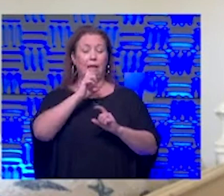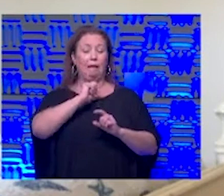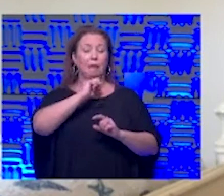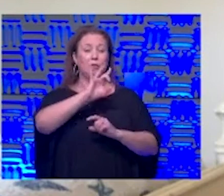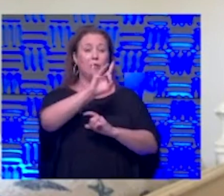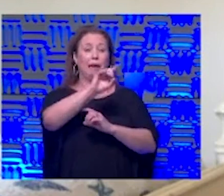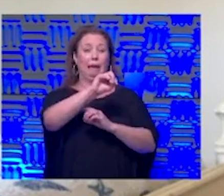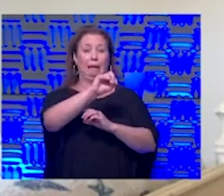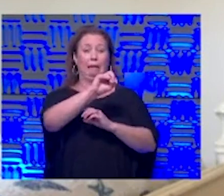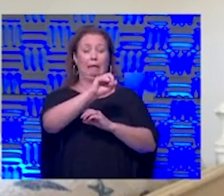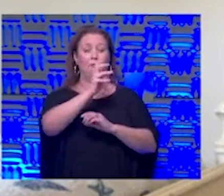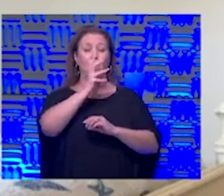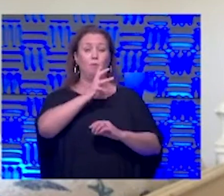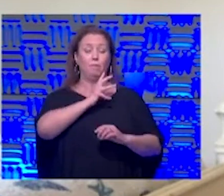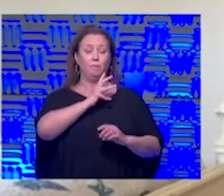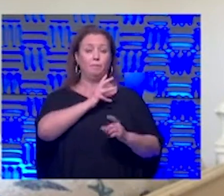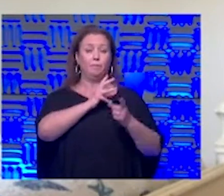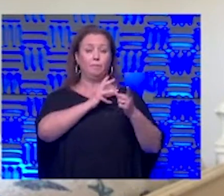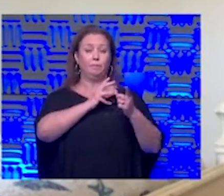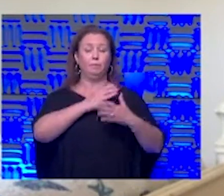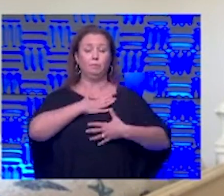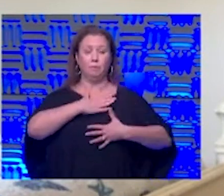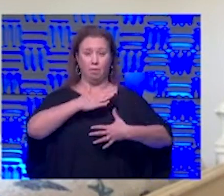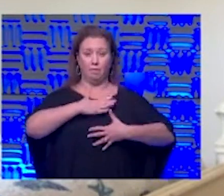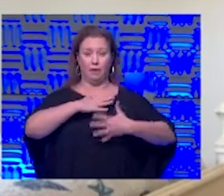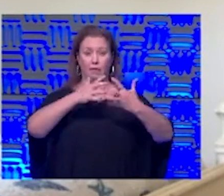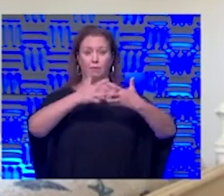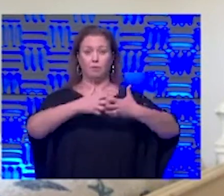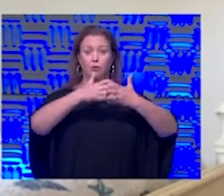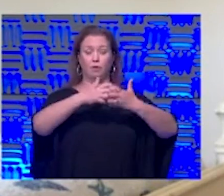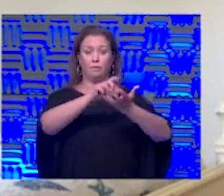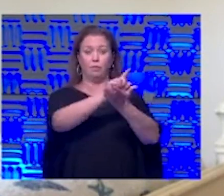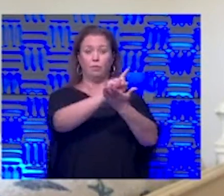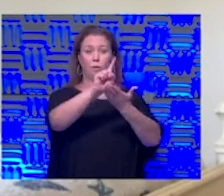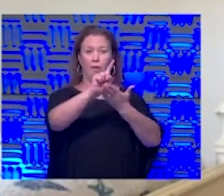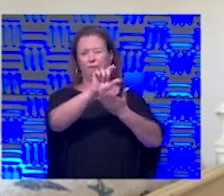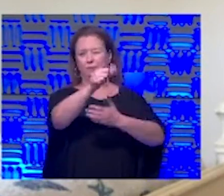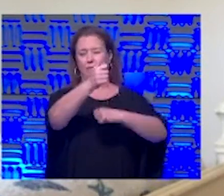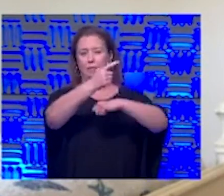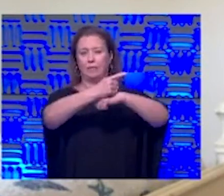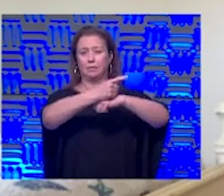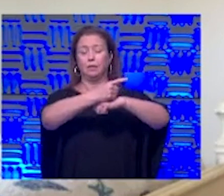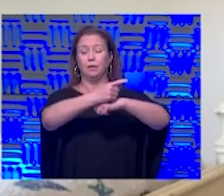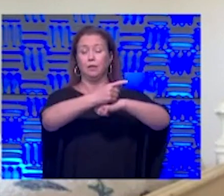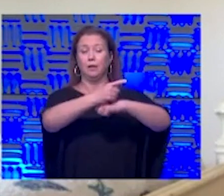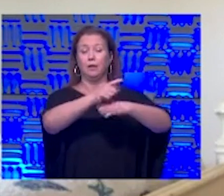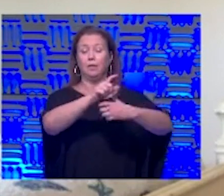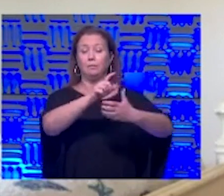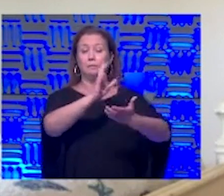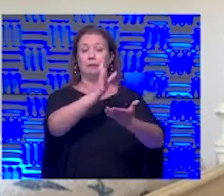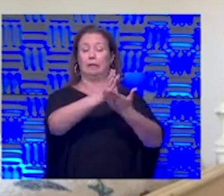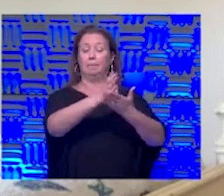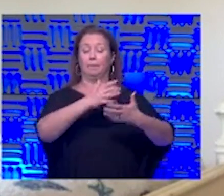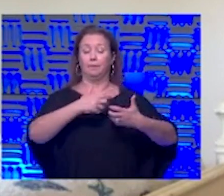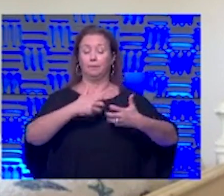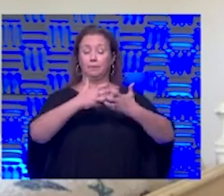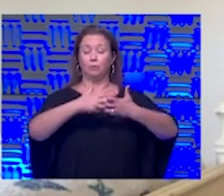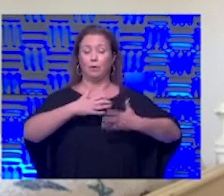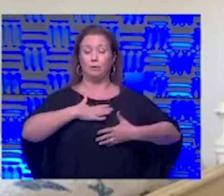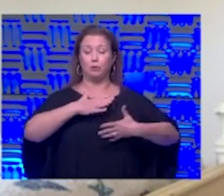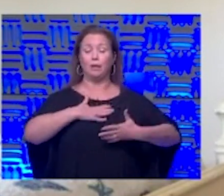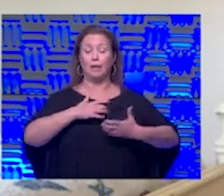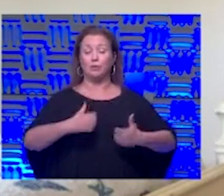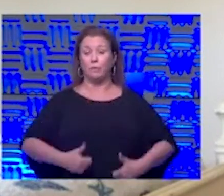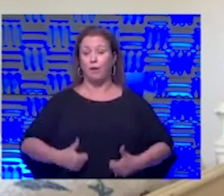80-year-old woman who was on the ventilator for about a week or 10 days and who came off the ventilator and survived. So